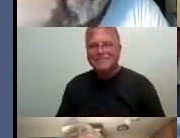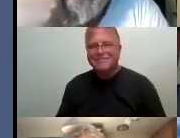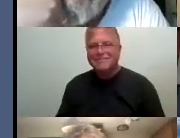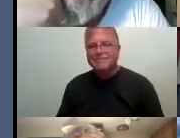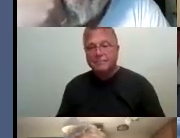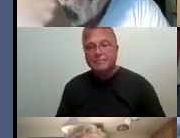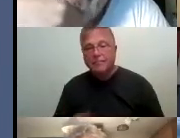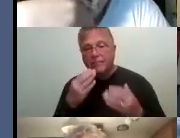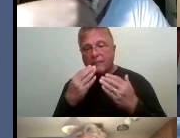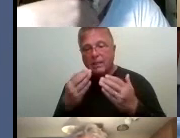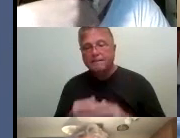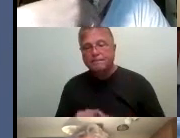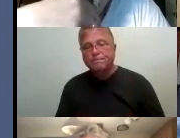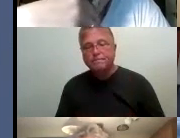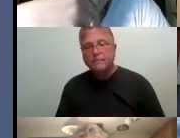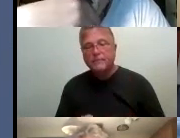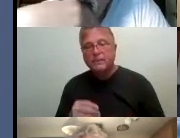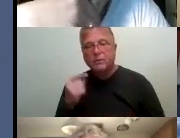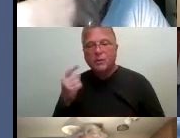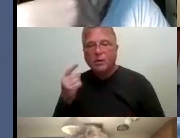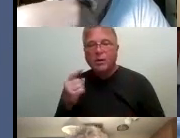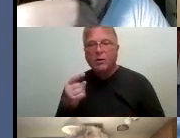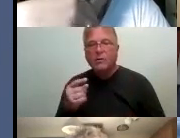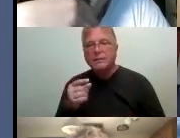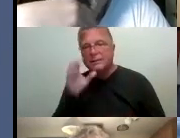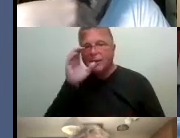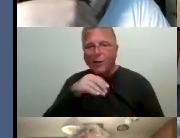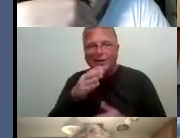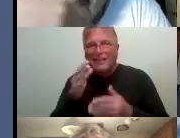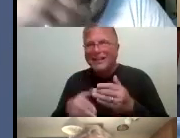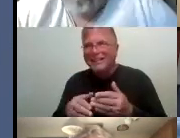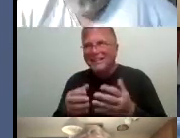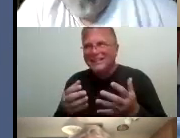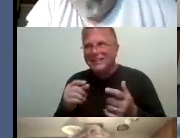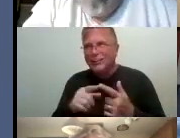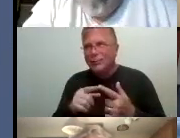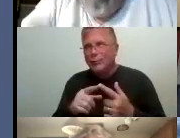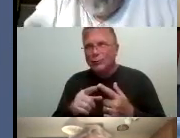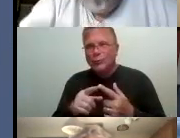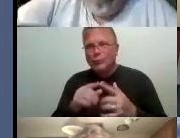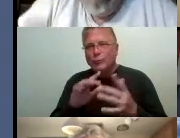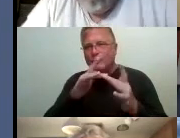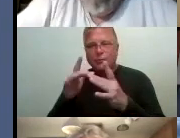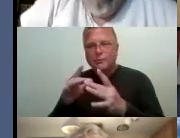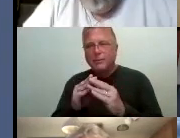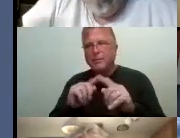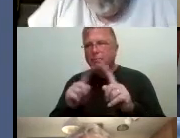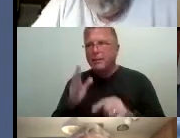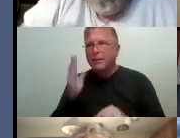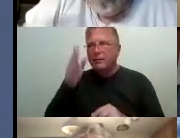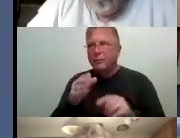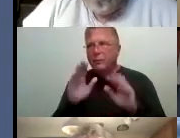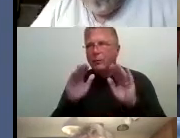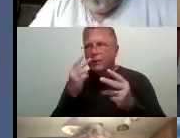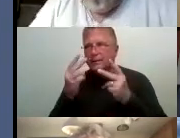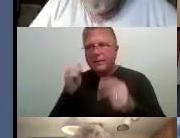Thank you. So these are always very odd endings to virtual meetings, but one day we hope to see you all. So